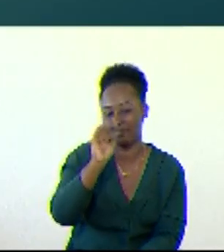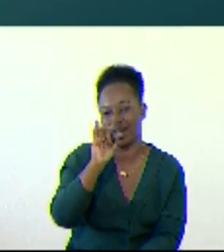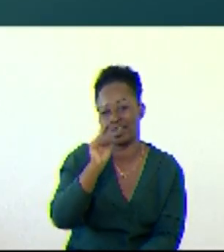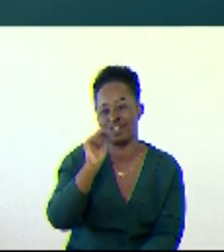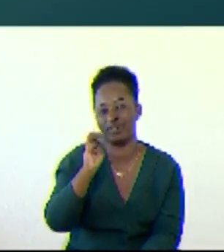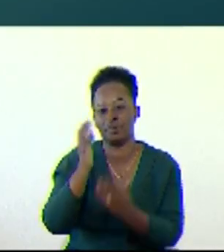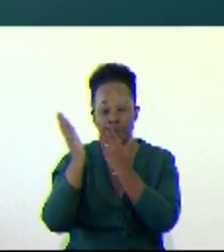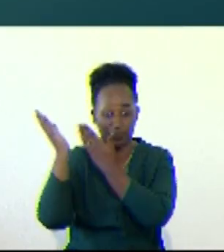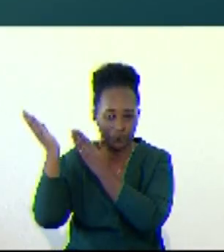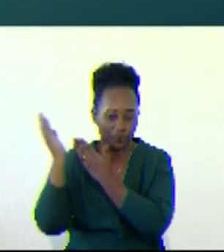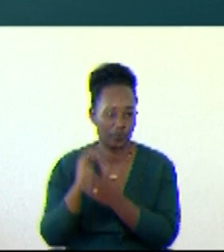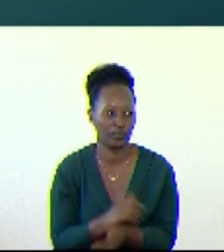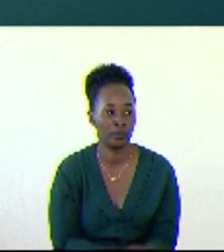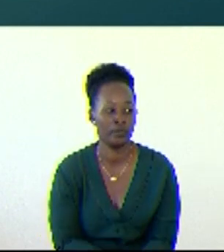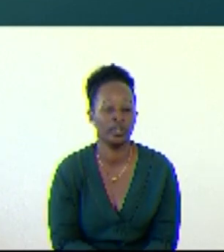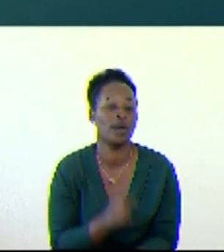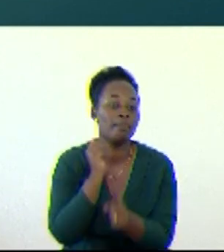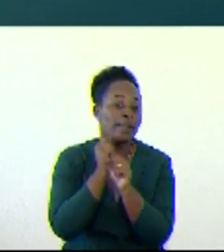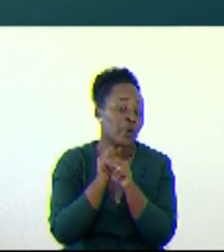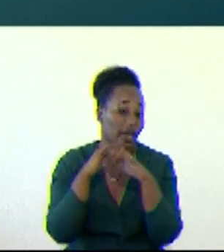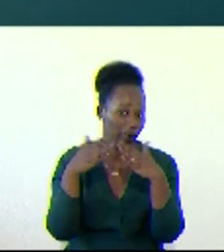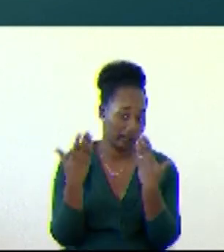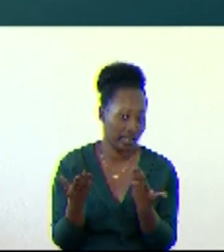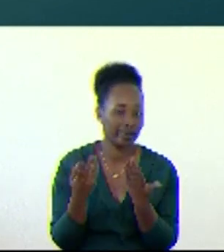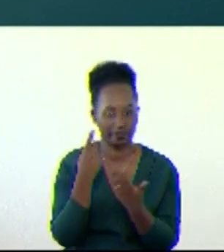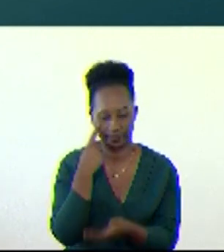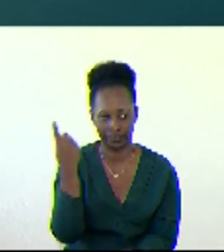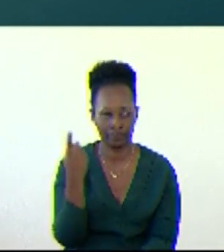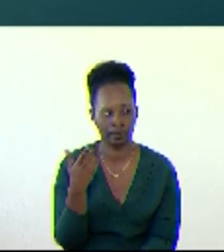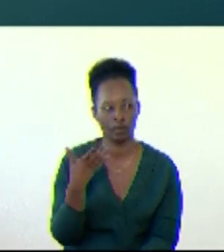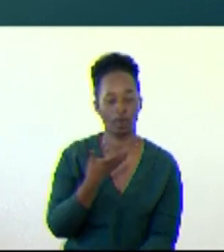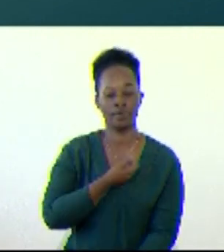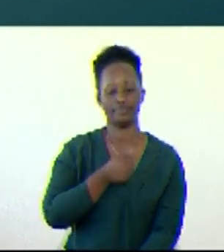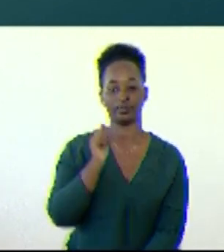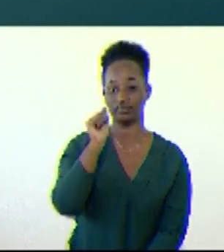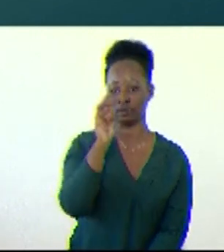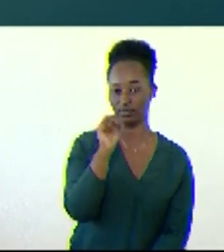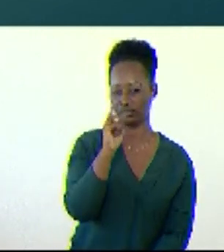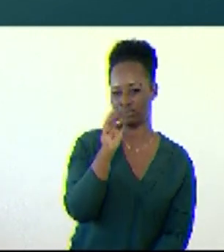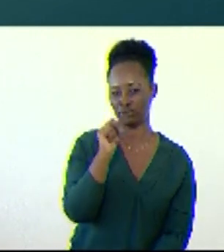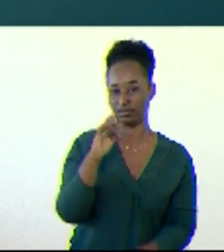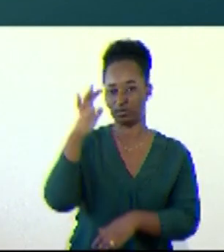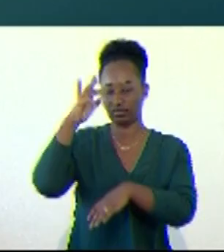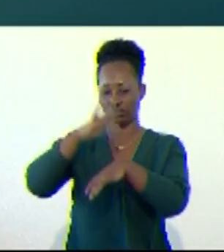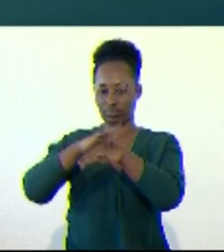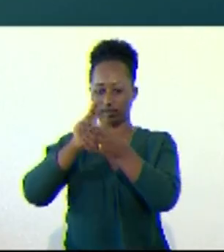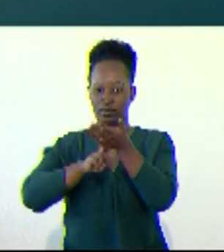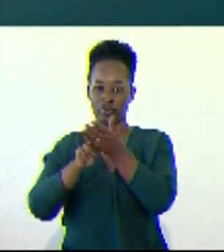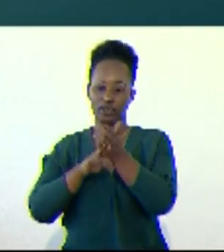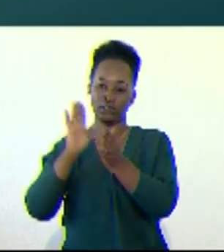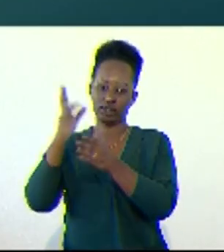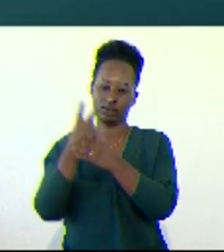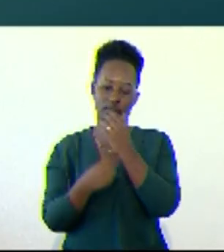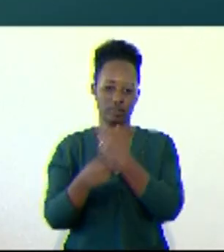And how is it done? We have our amine here, which attacks using its lone pair